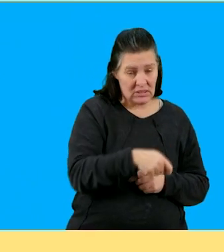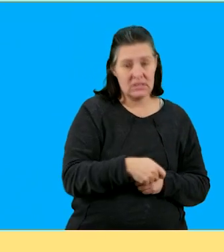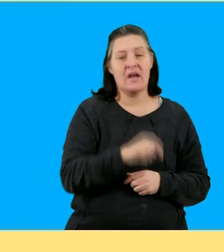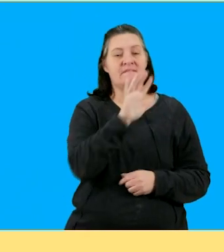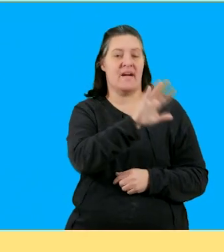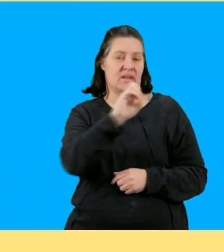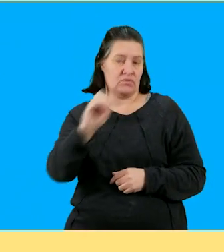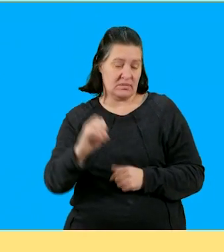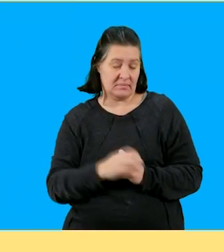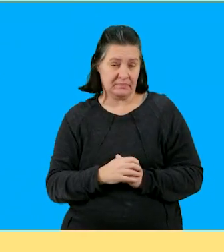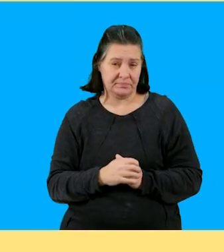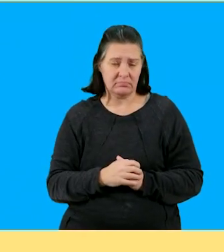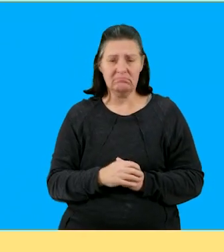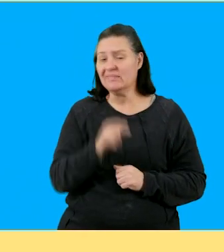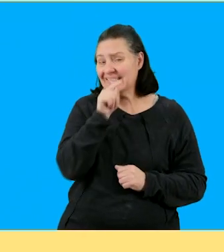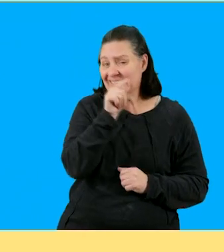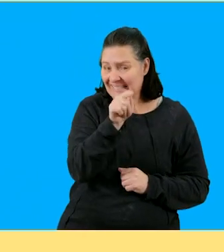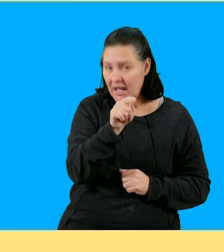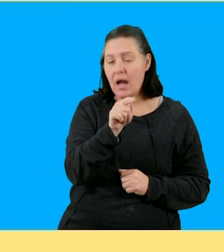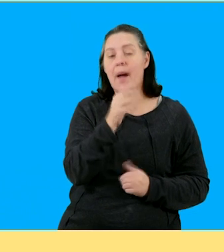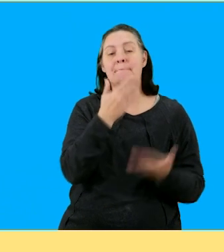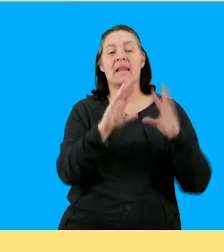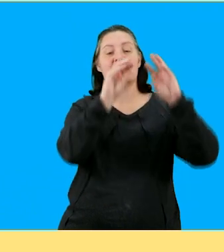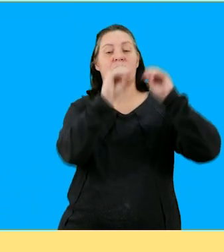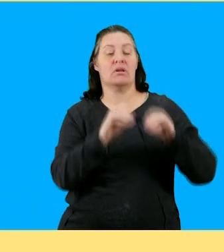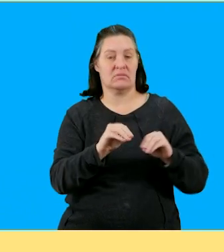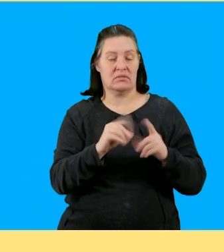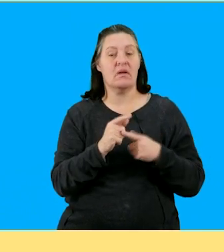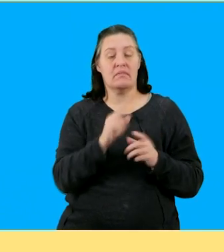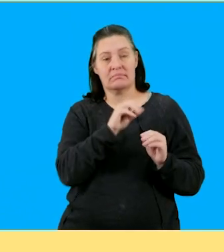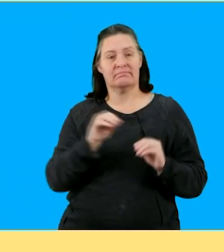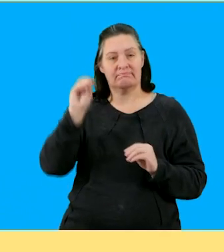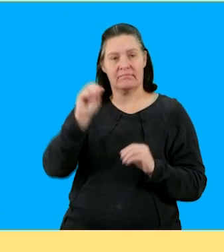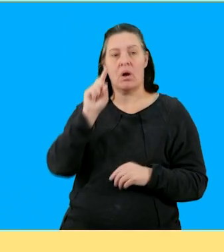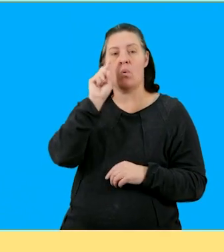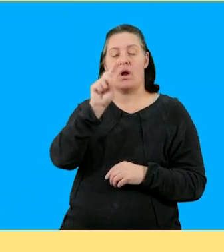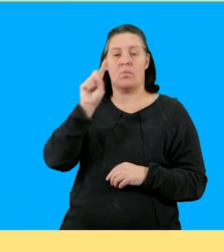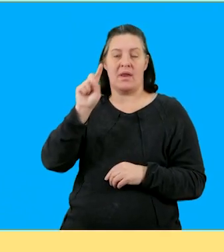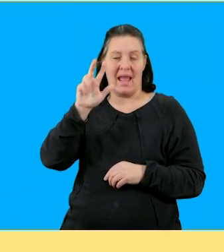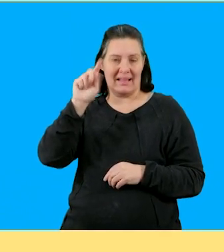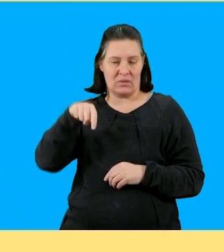118,500. That is my balance carried down at the top here,